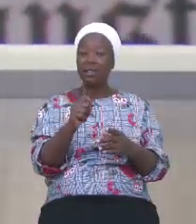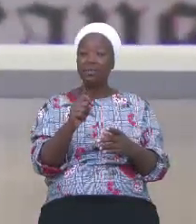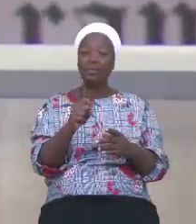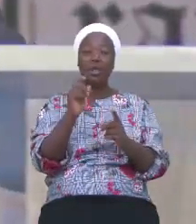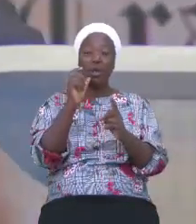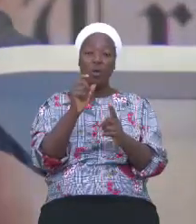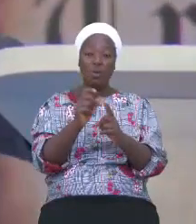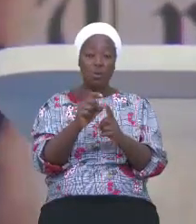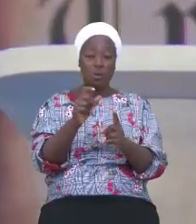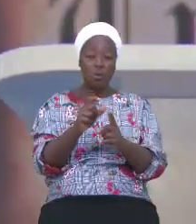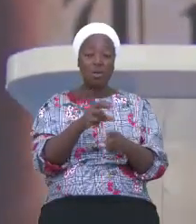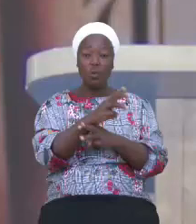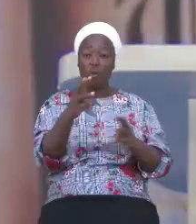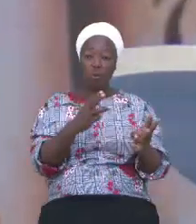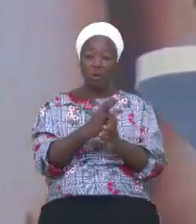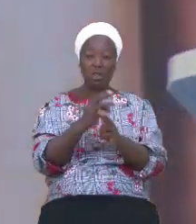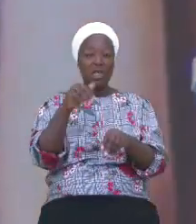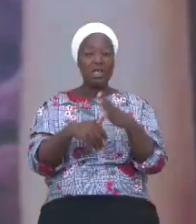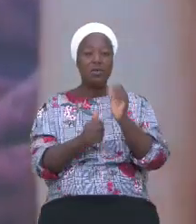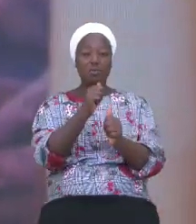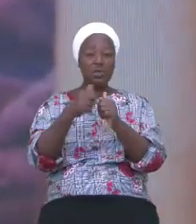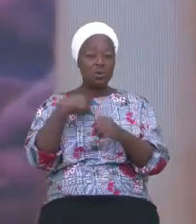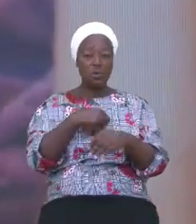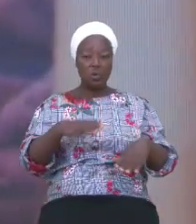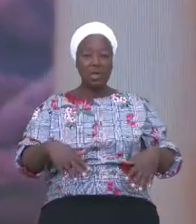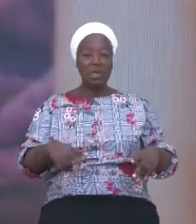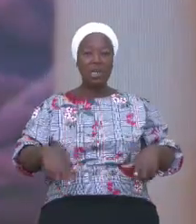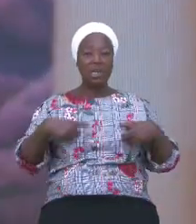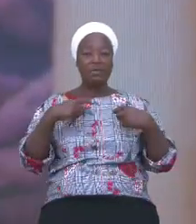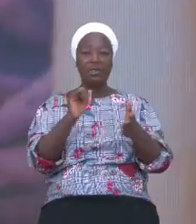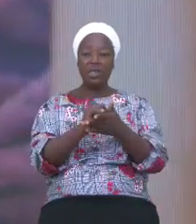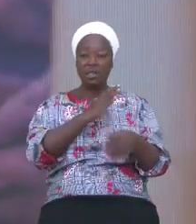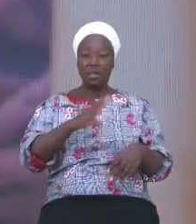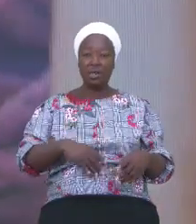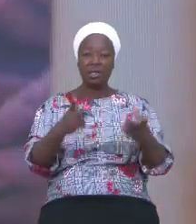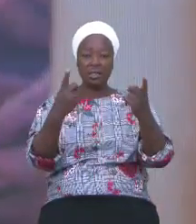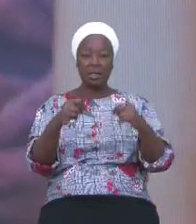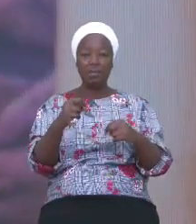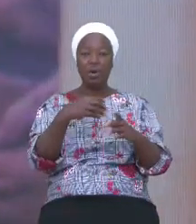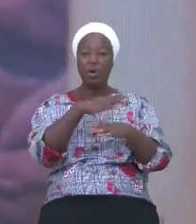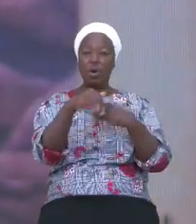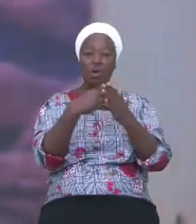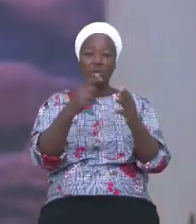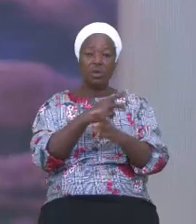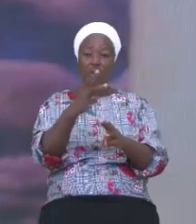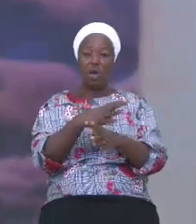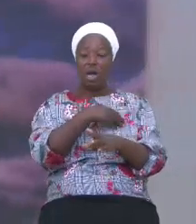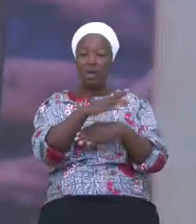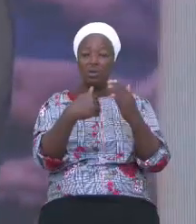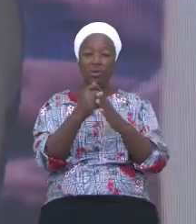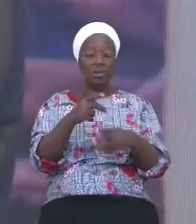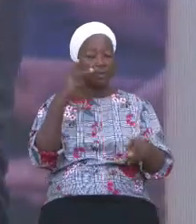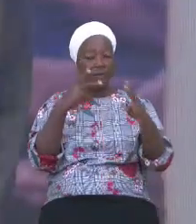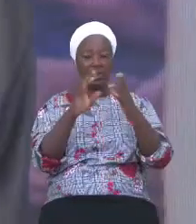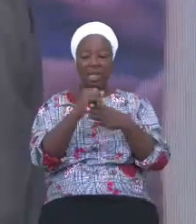in which we live, that Christ came, all the world and the prophets that had lived and